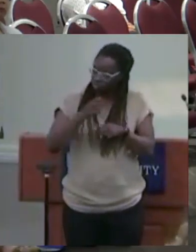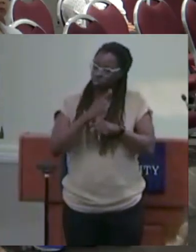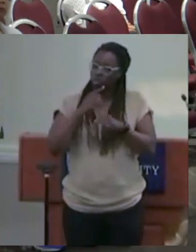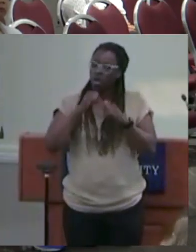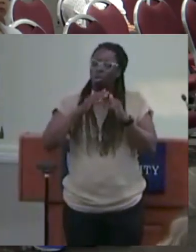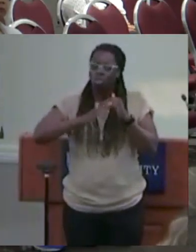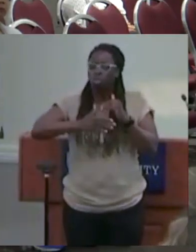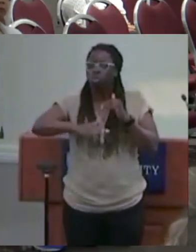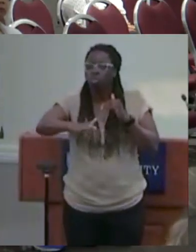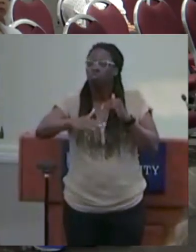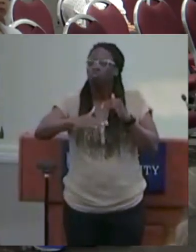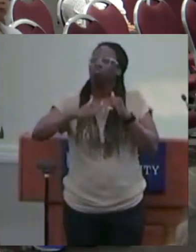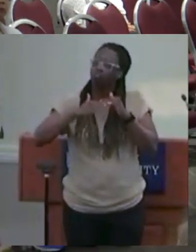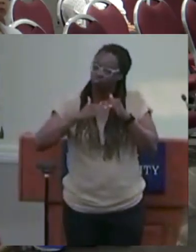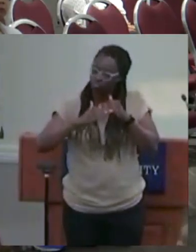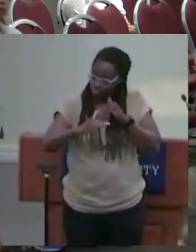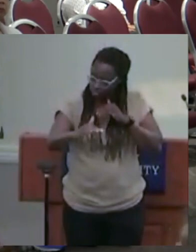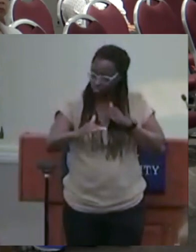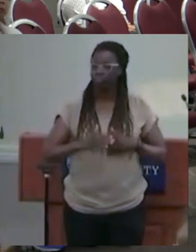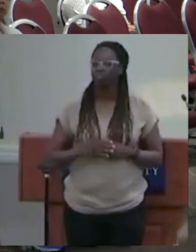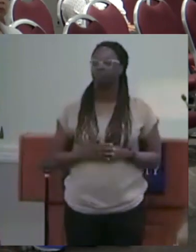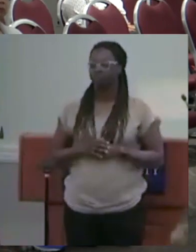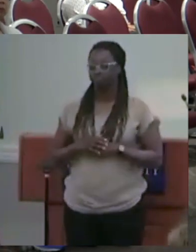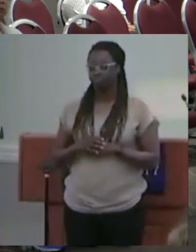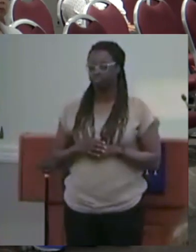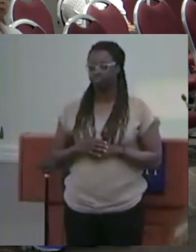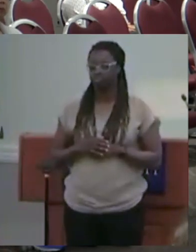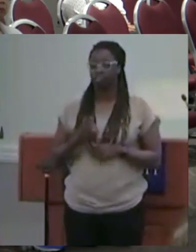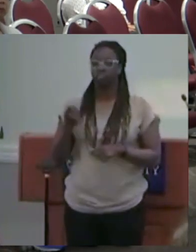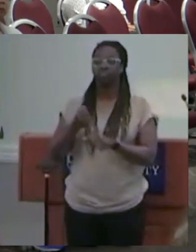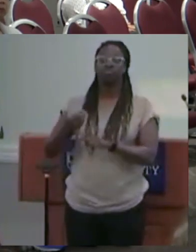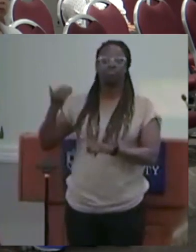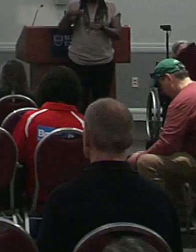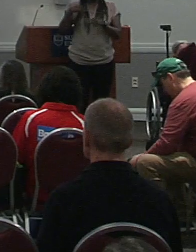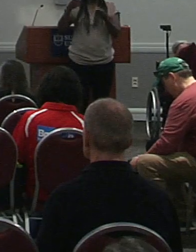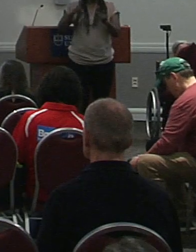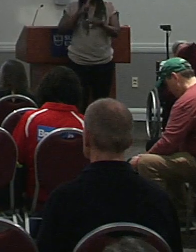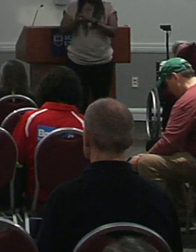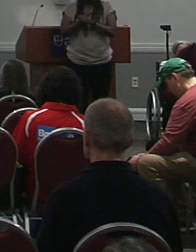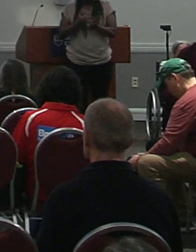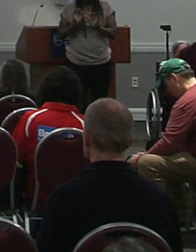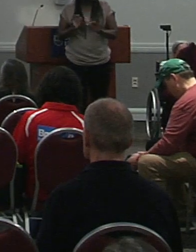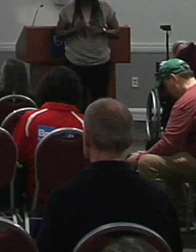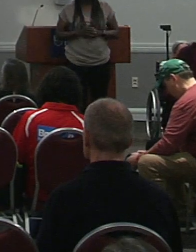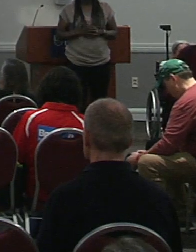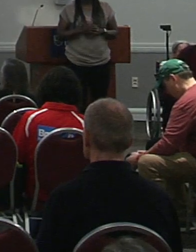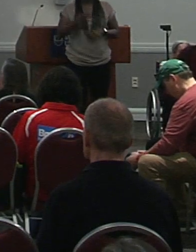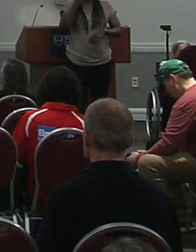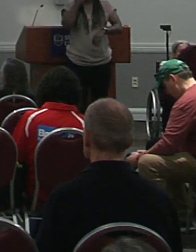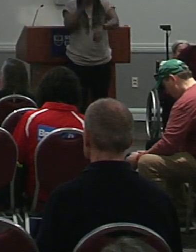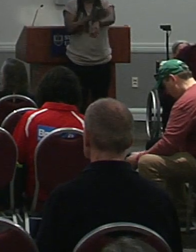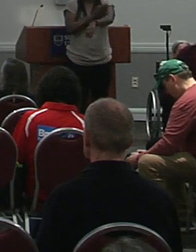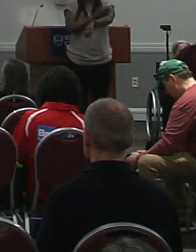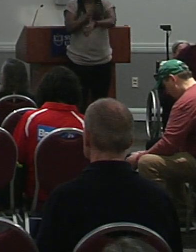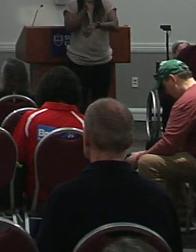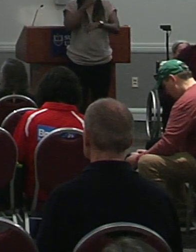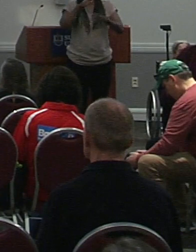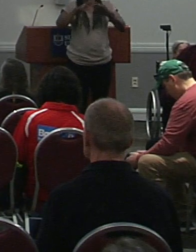over 10 years ago. And following that, the success of that, we just had the whole renovation of City Hall Plaza to match